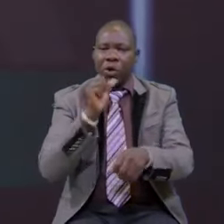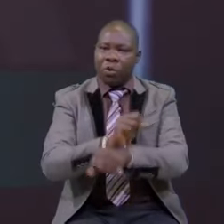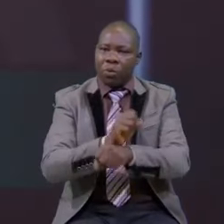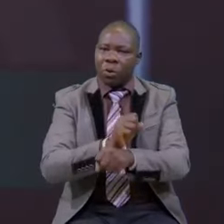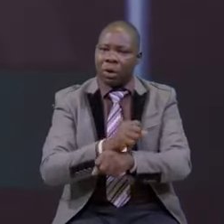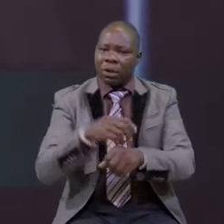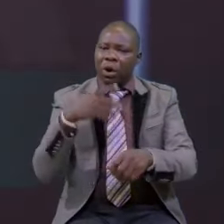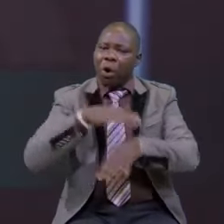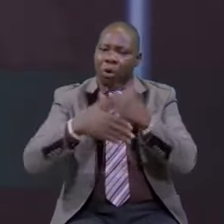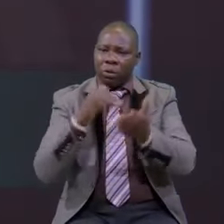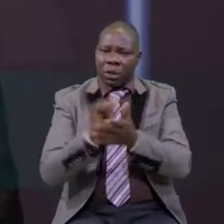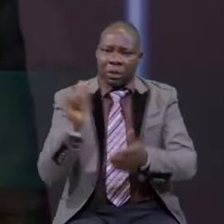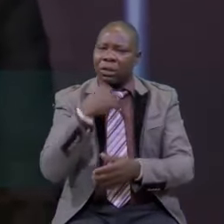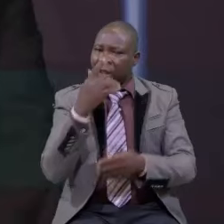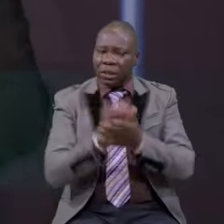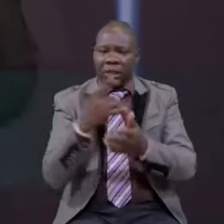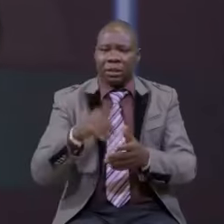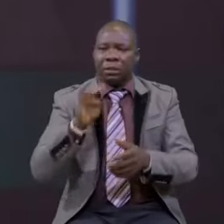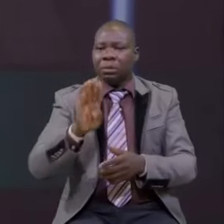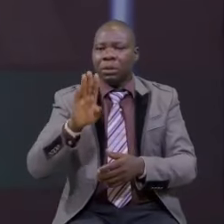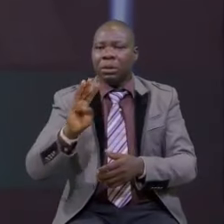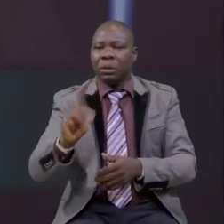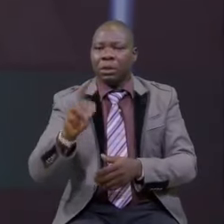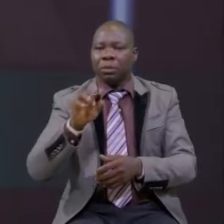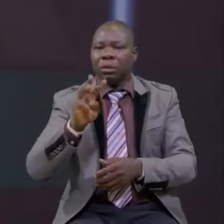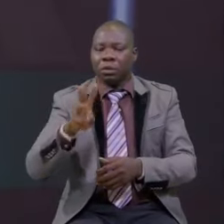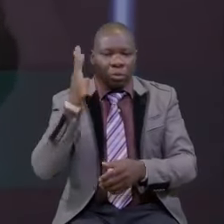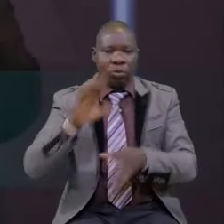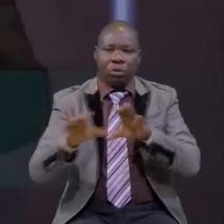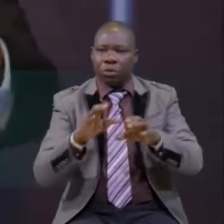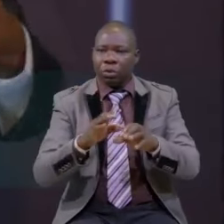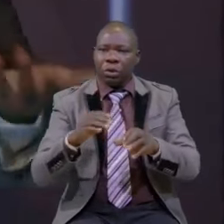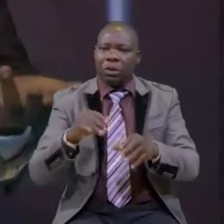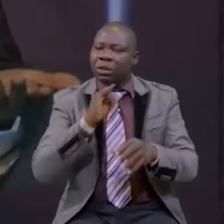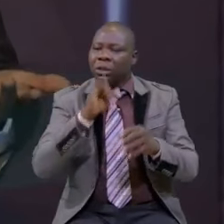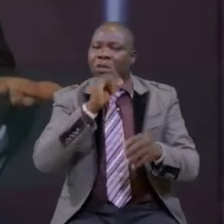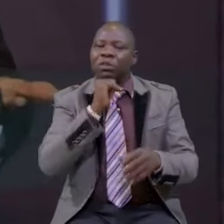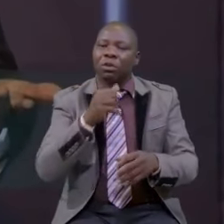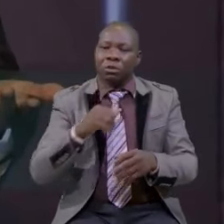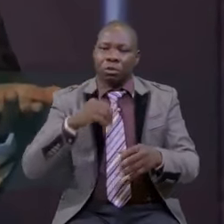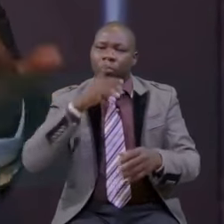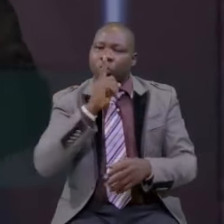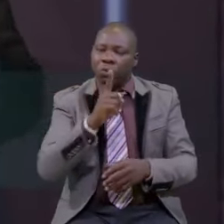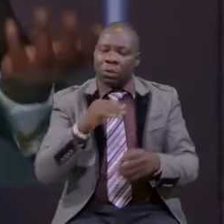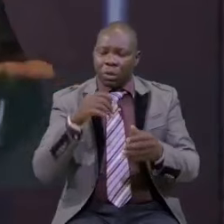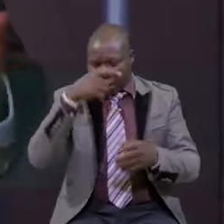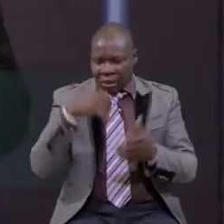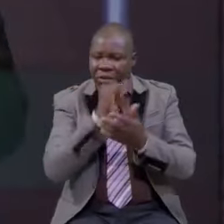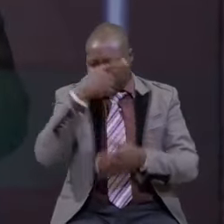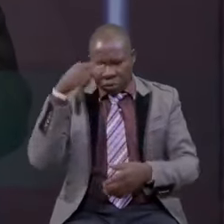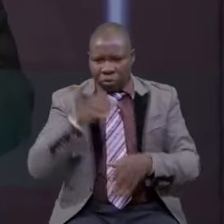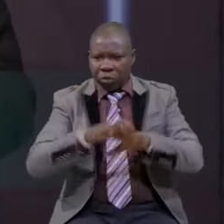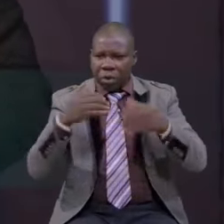wrong? No, they were not wrong, but you didn't have the right fuel inside. That right fuel, in